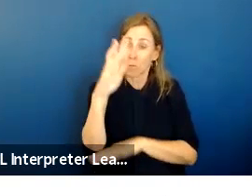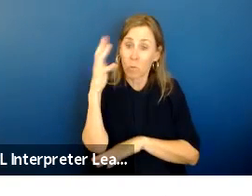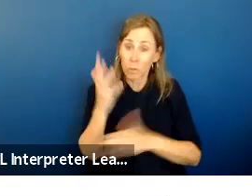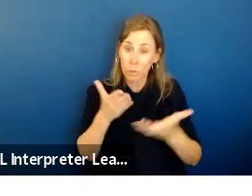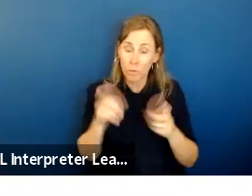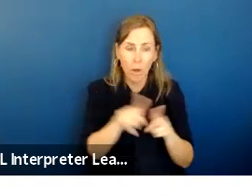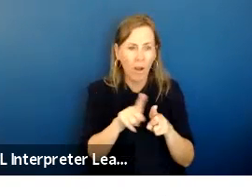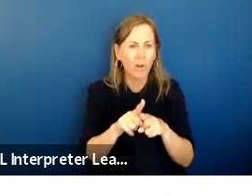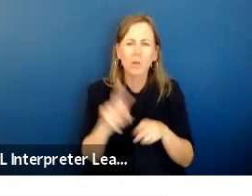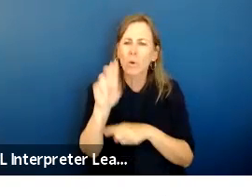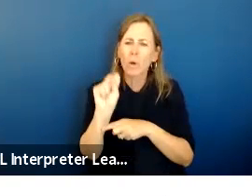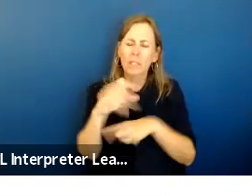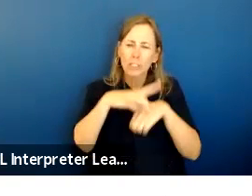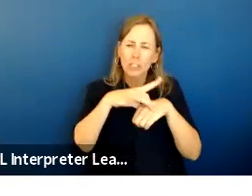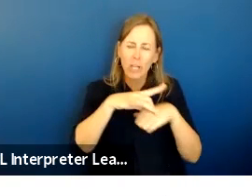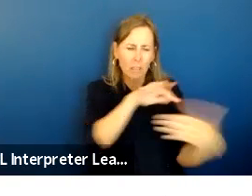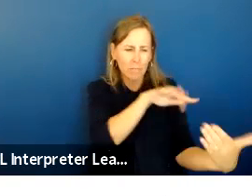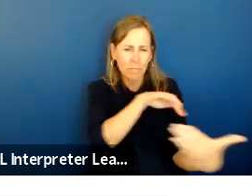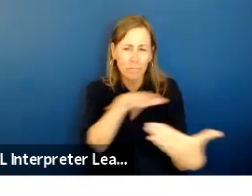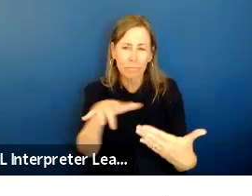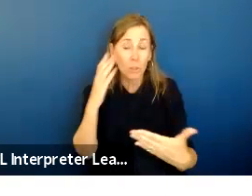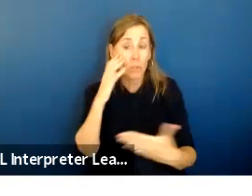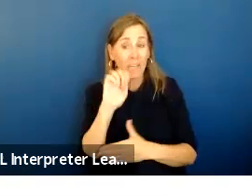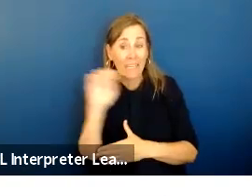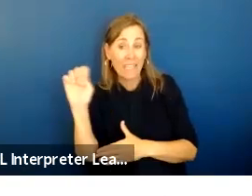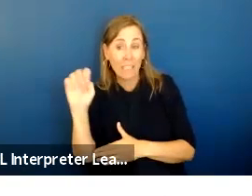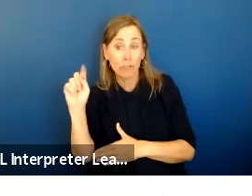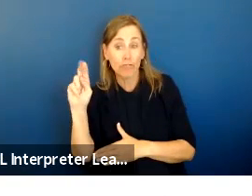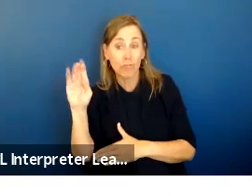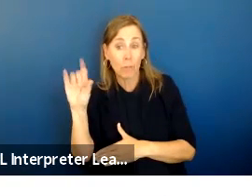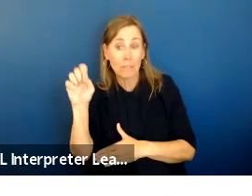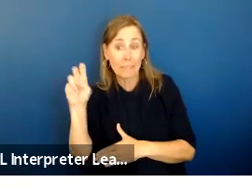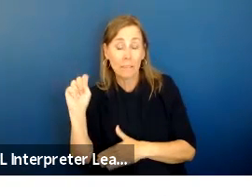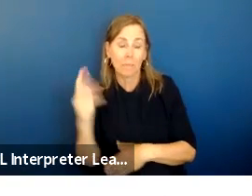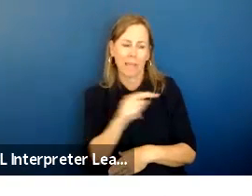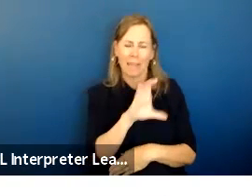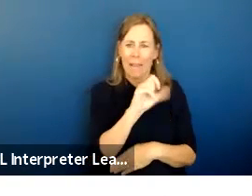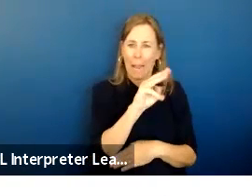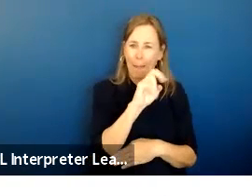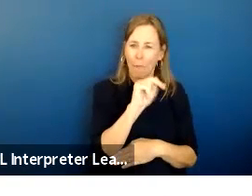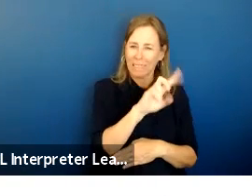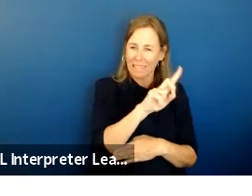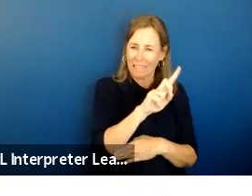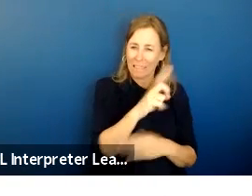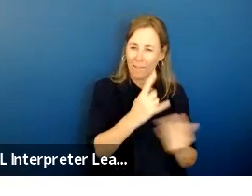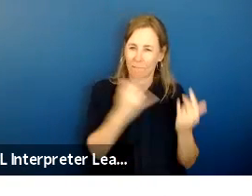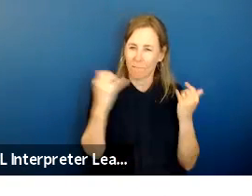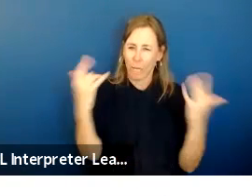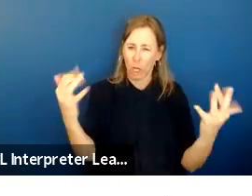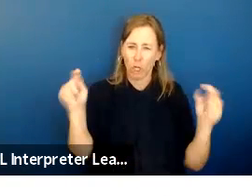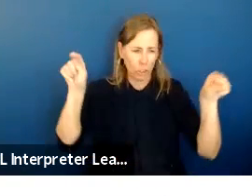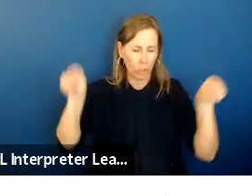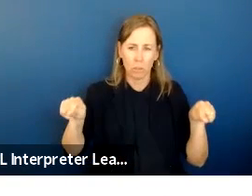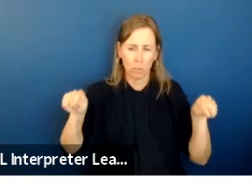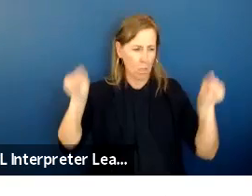collected data from both the East Troublesome and Cameron Peak fires, And that data was used to compile what's called